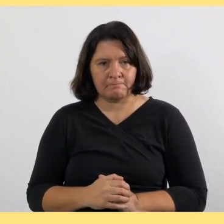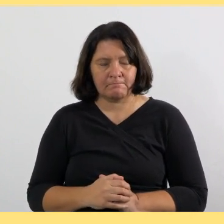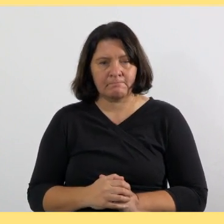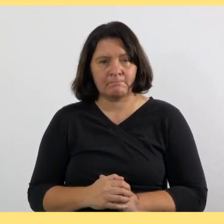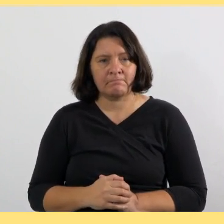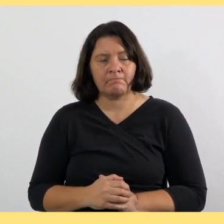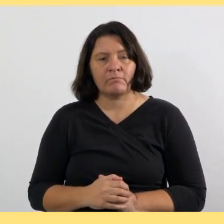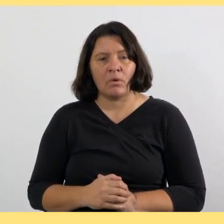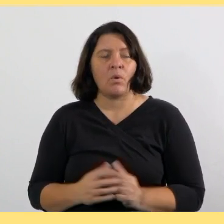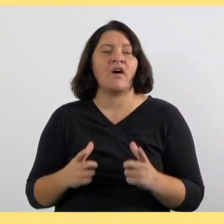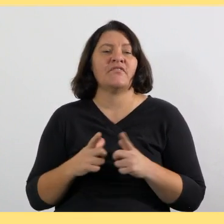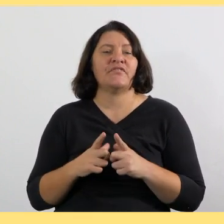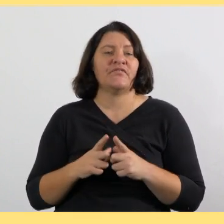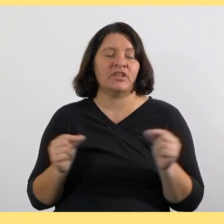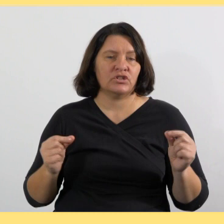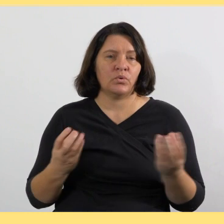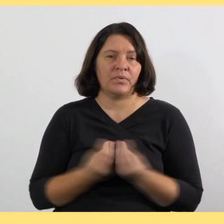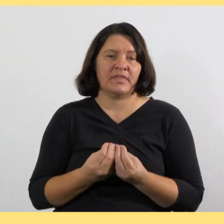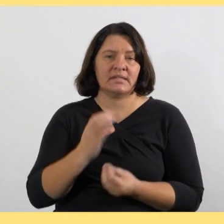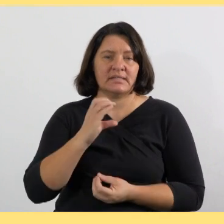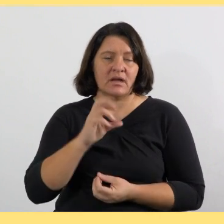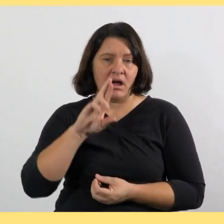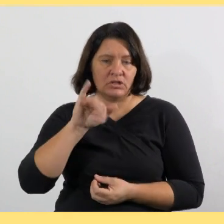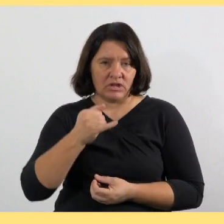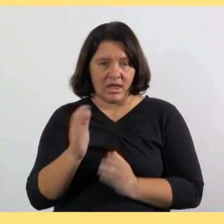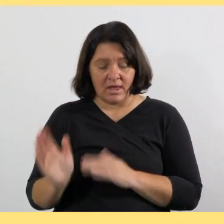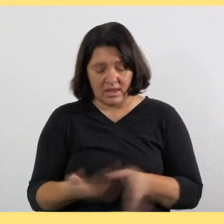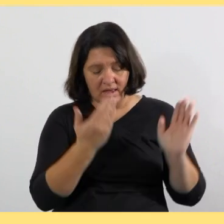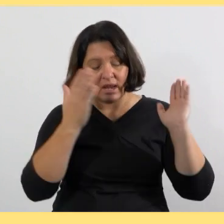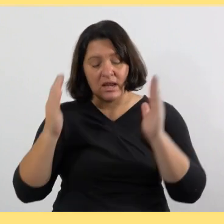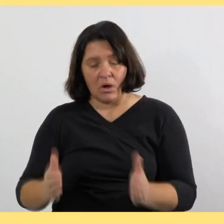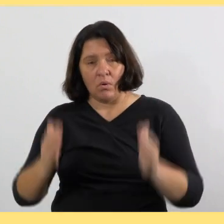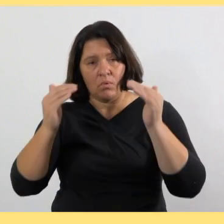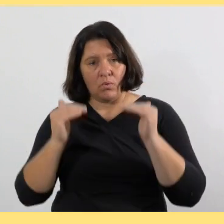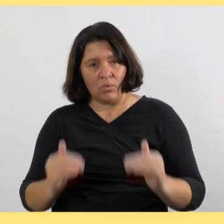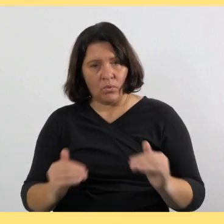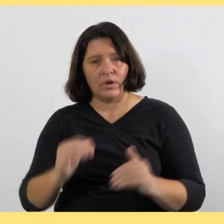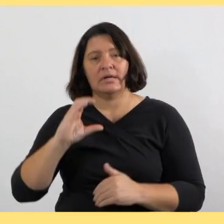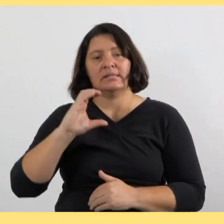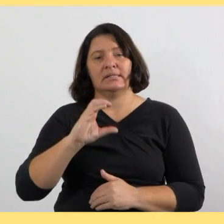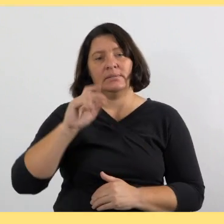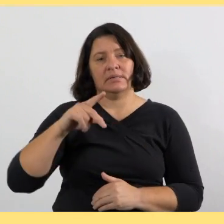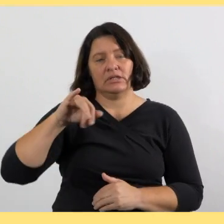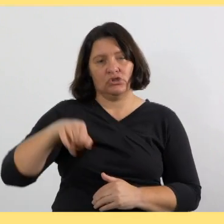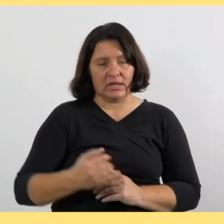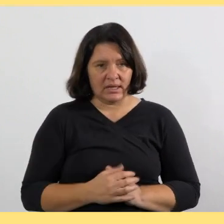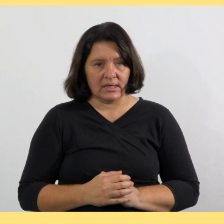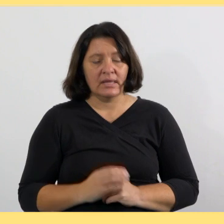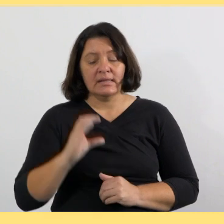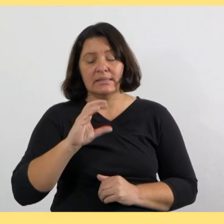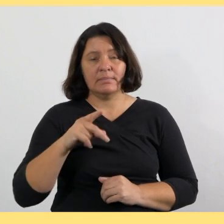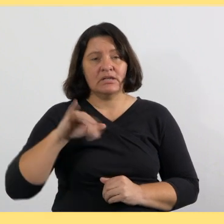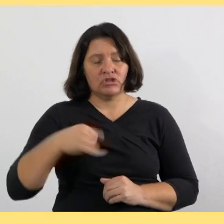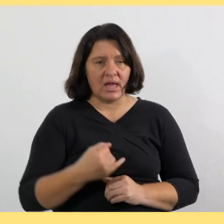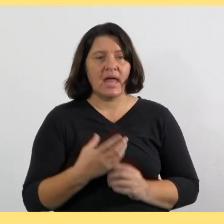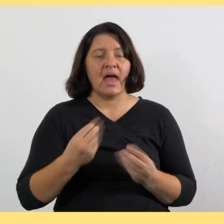3,220. We are done with the CRJ. Let us now come and look into the CPJ. In